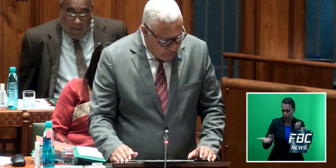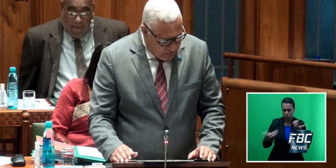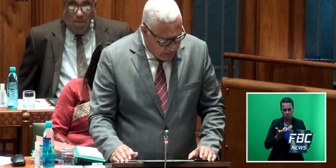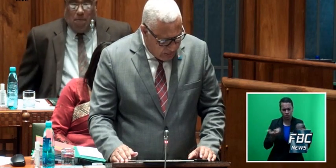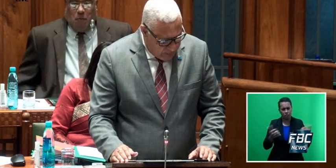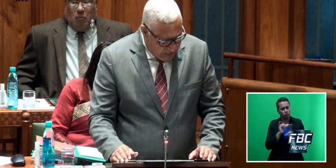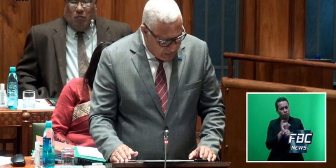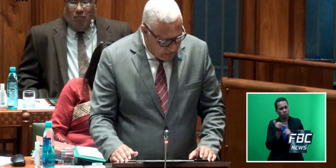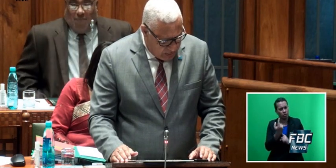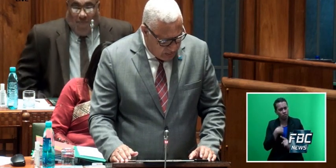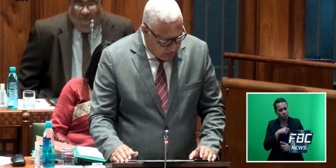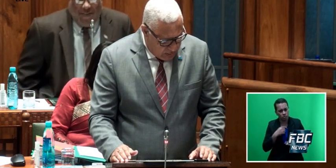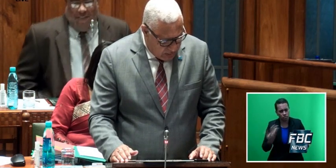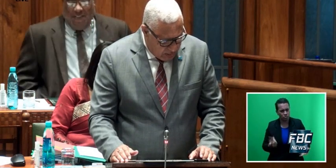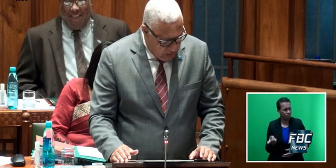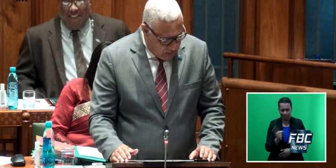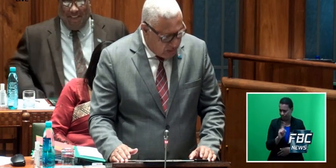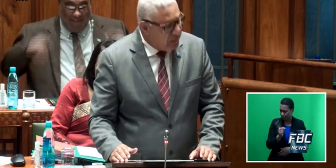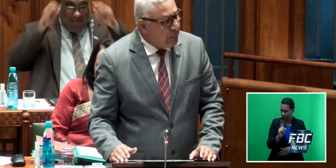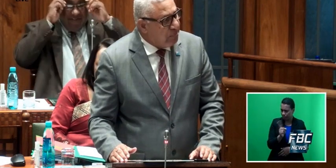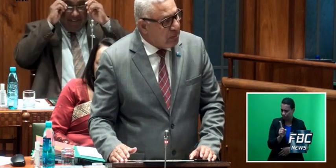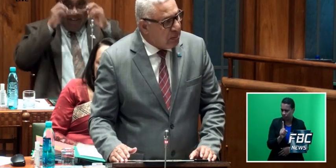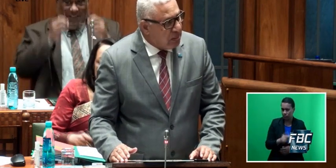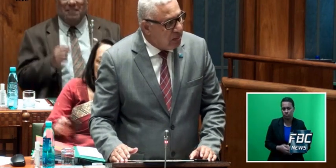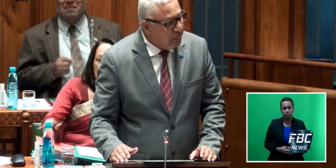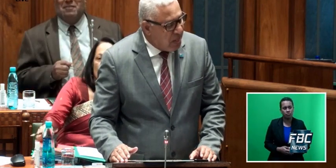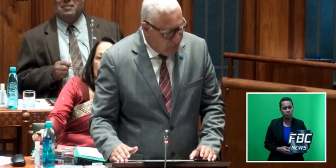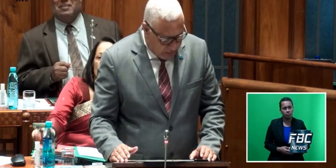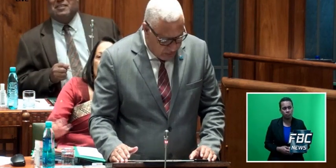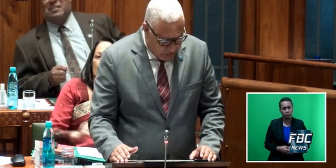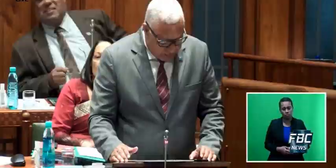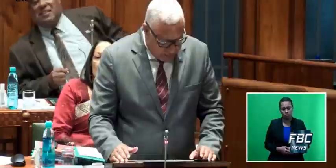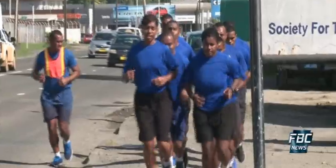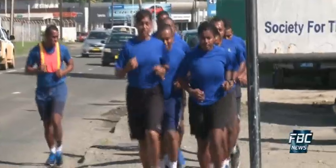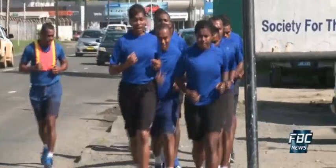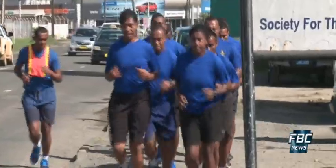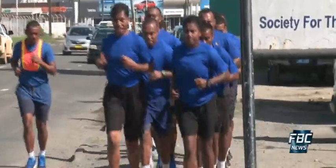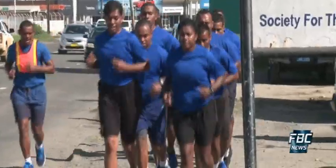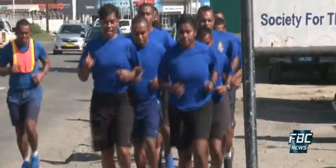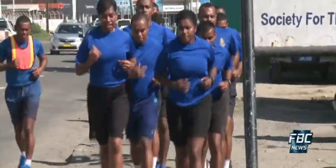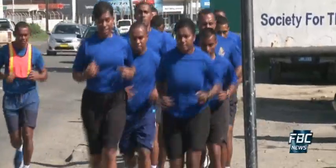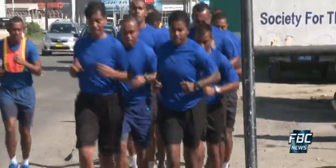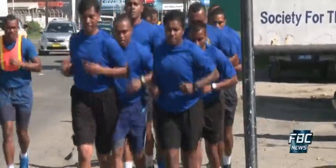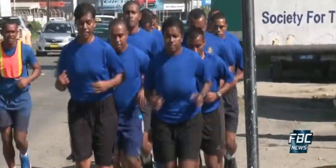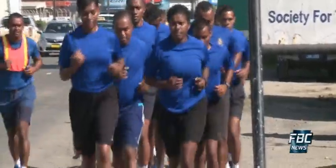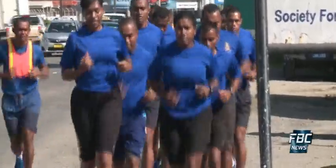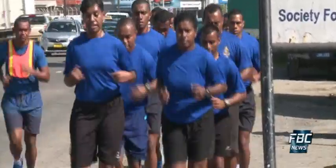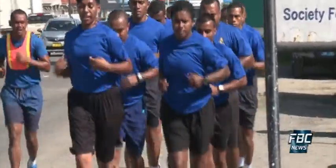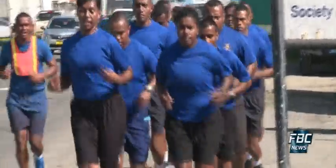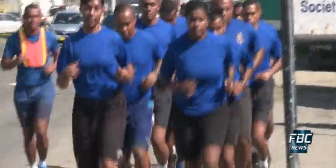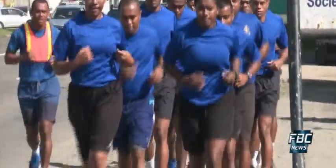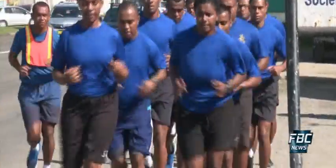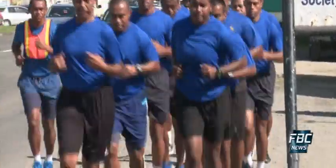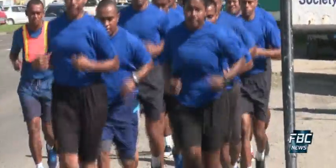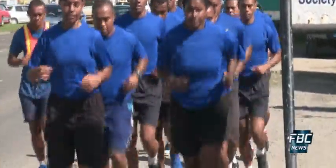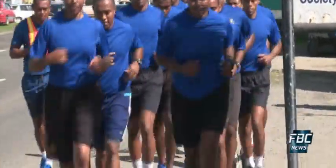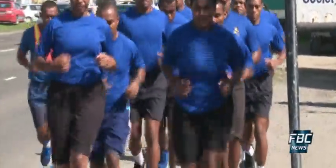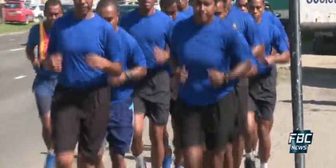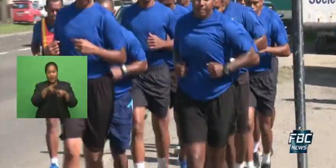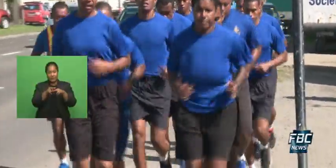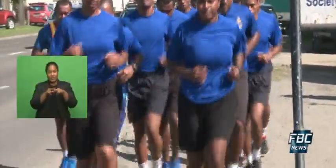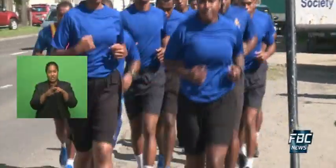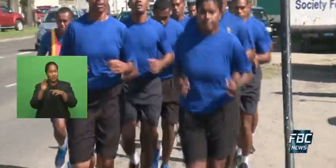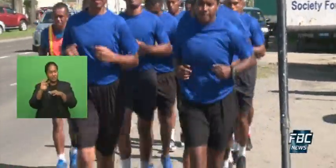And if we can't get past that, how can there ever be a bipartisanship? Meanwhile, Rambuka has highlighted that the people of Fiji must